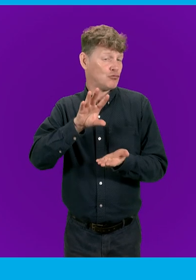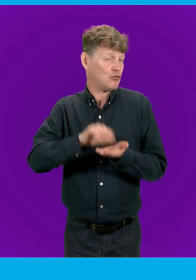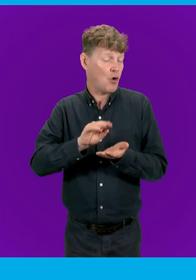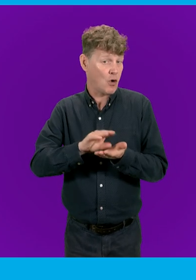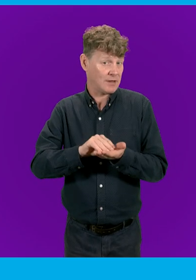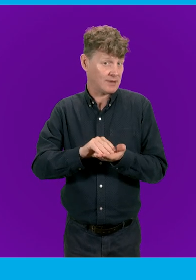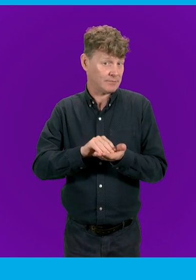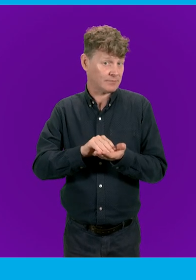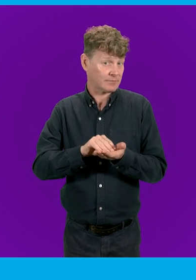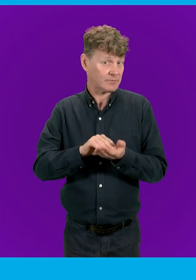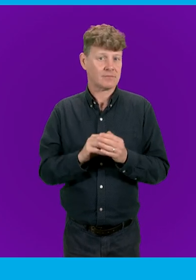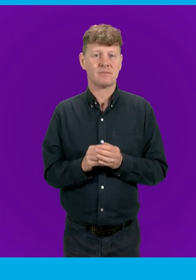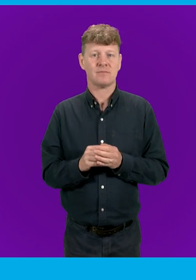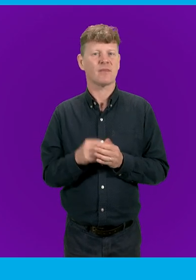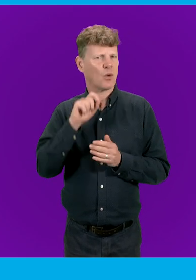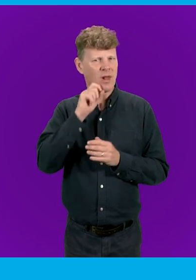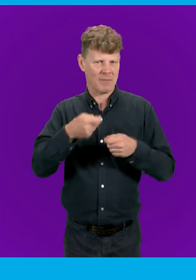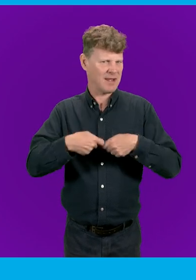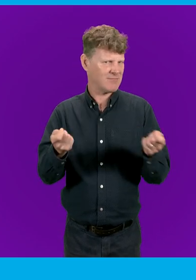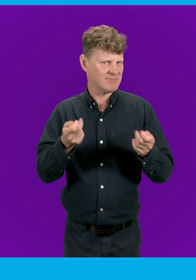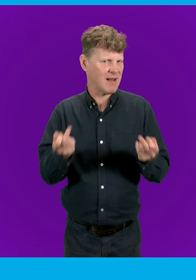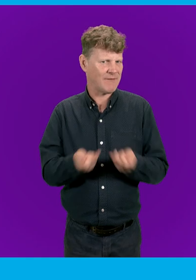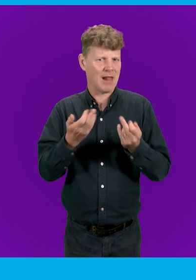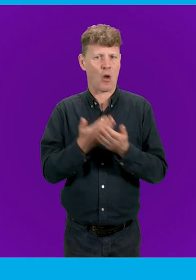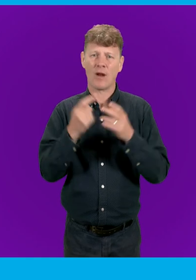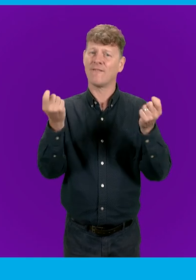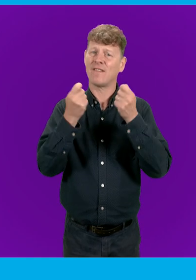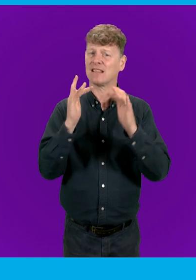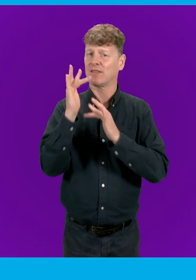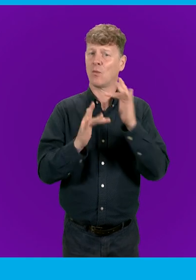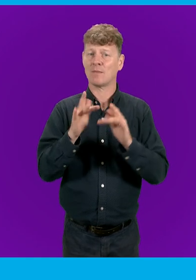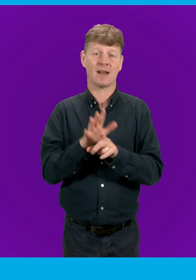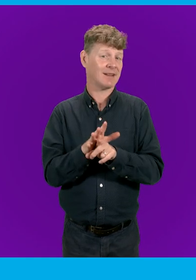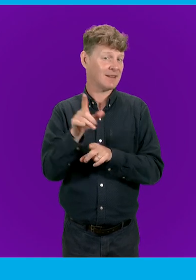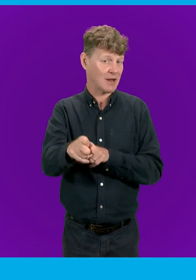and will be available to view on the festival website next week.